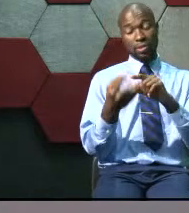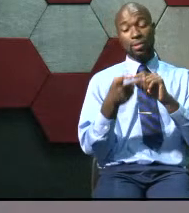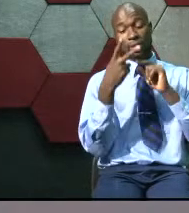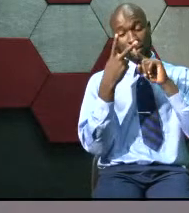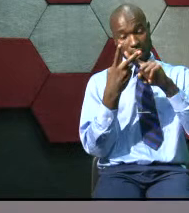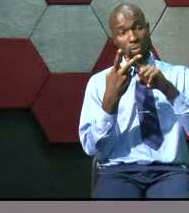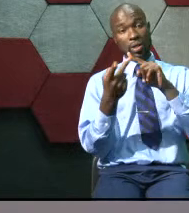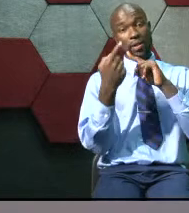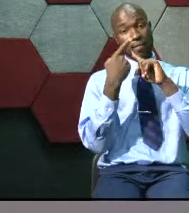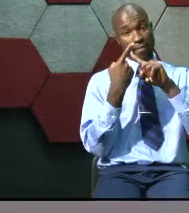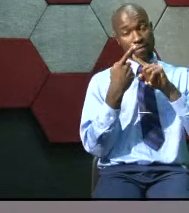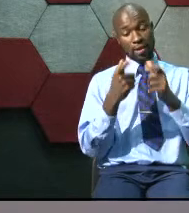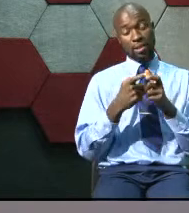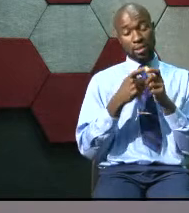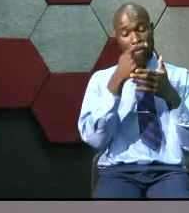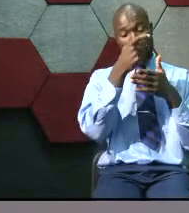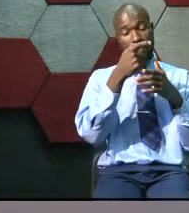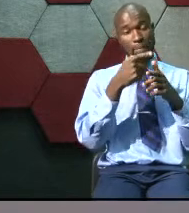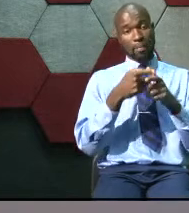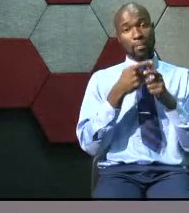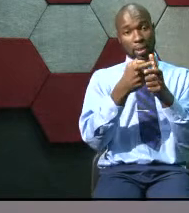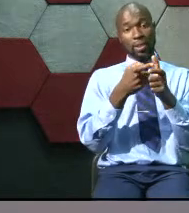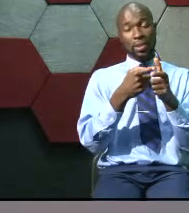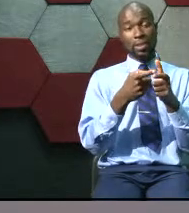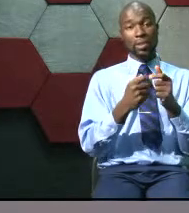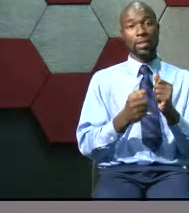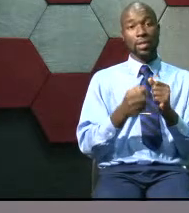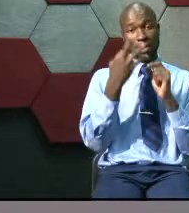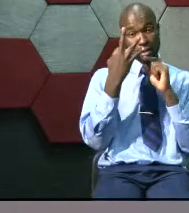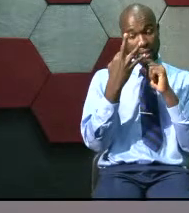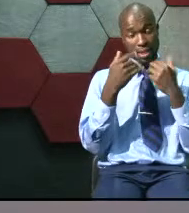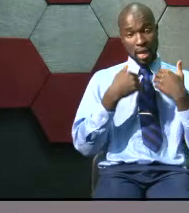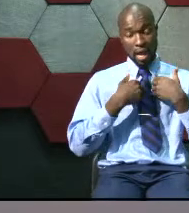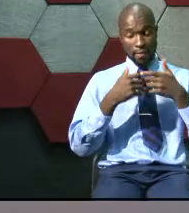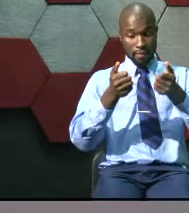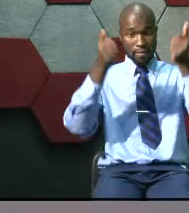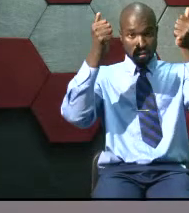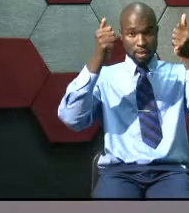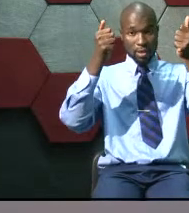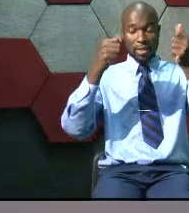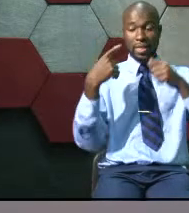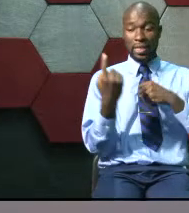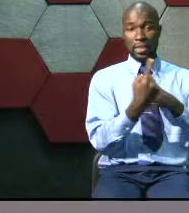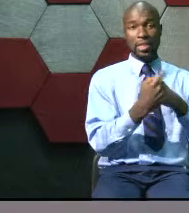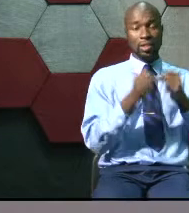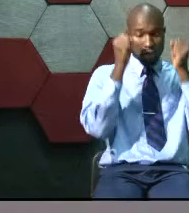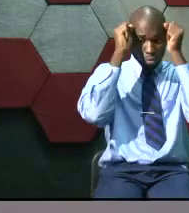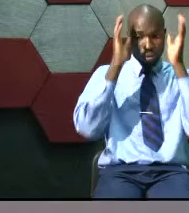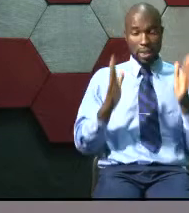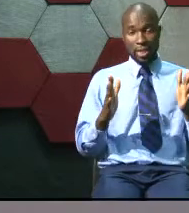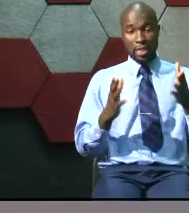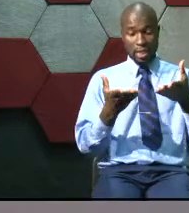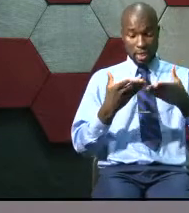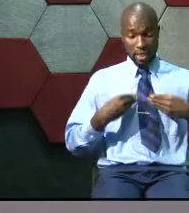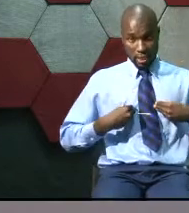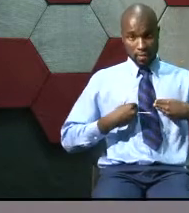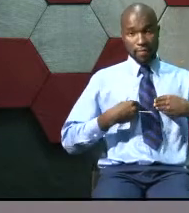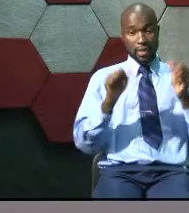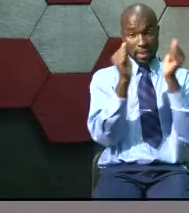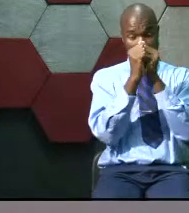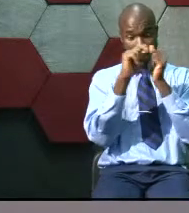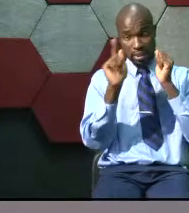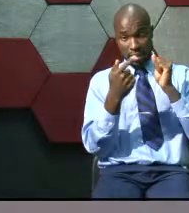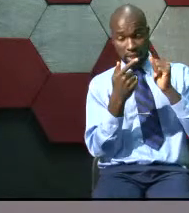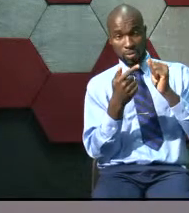first. So for the third prize winners, they get a nice trophy, and then each student receives 10,000 shillings, and the supporting teacher